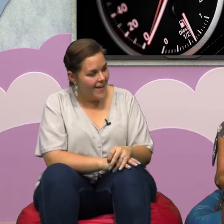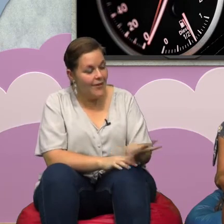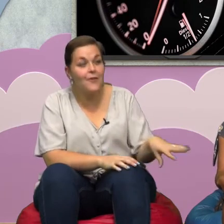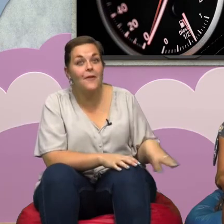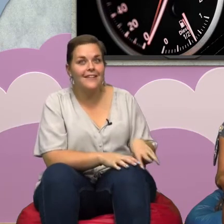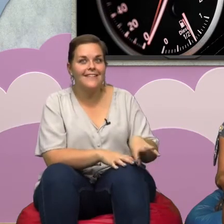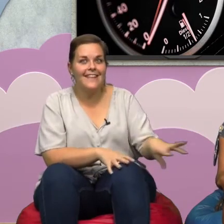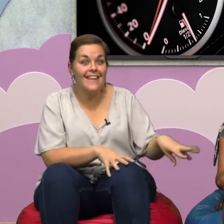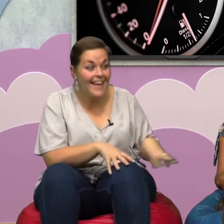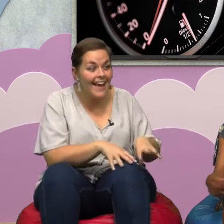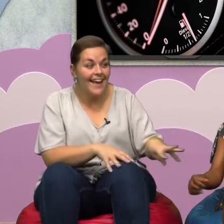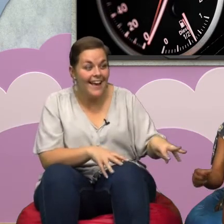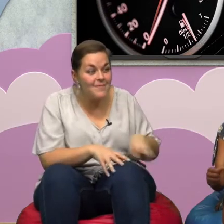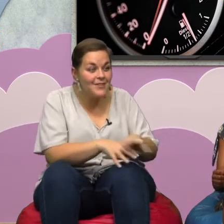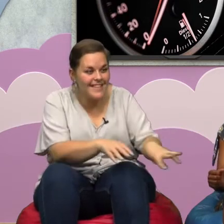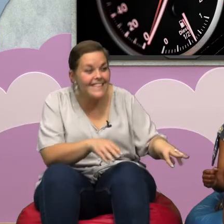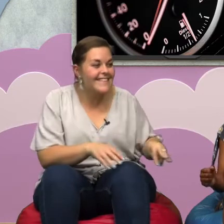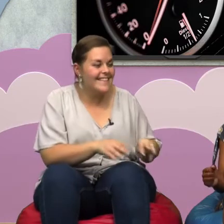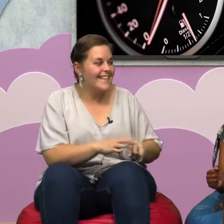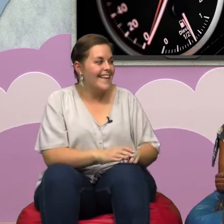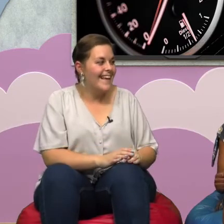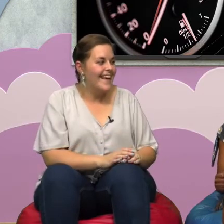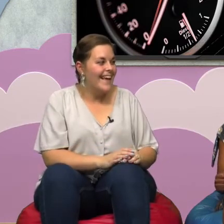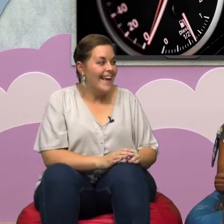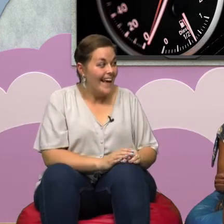What do you call it? The thing here Between the seats